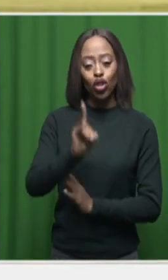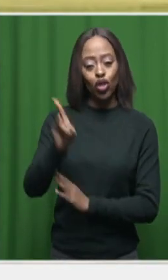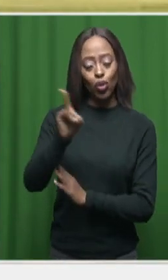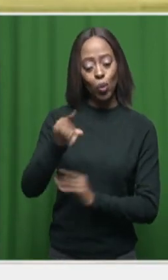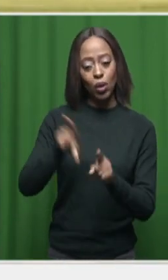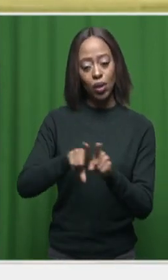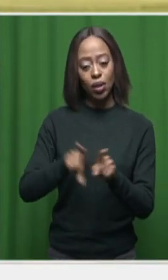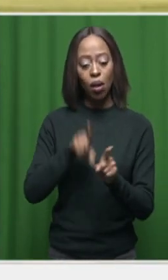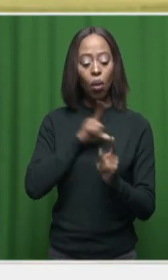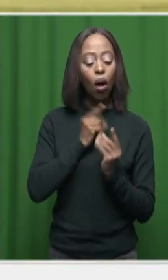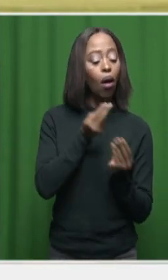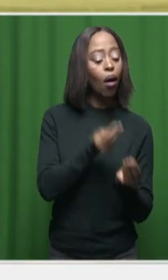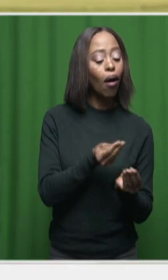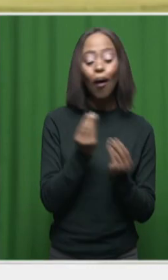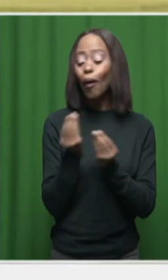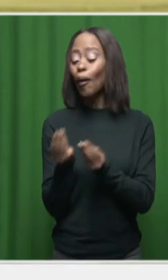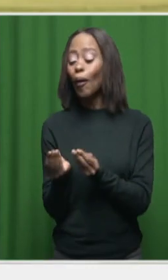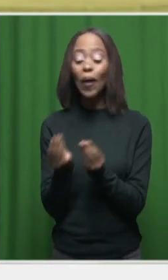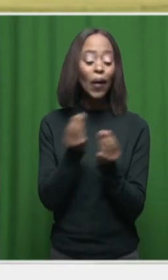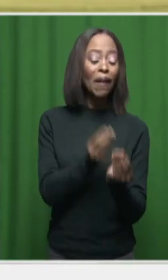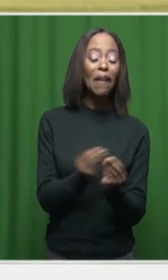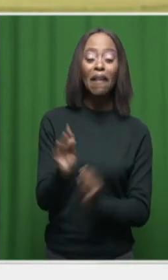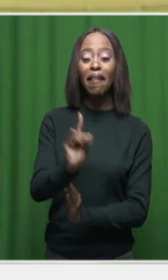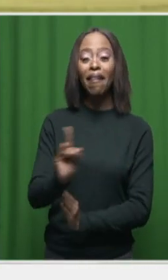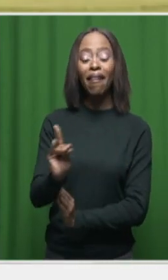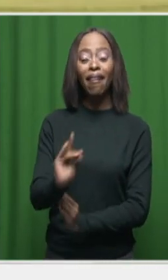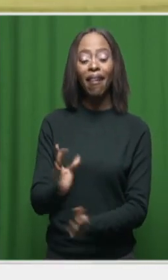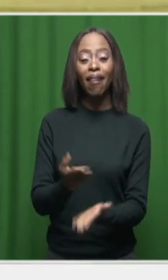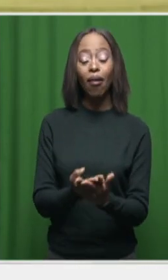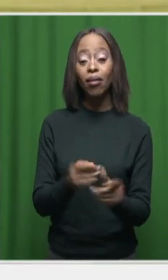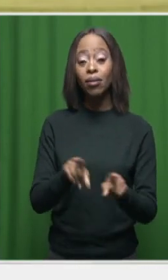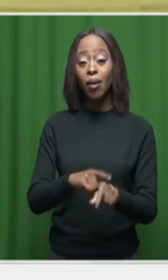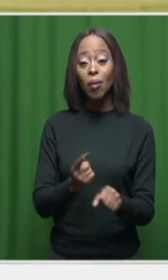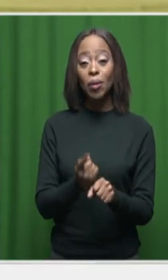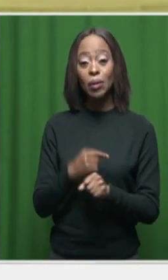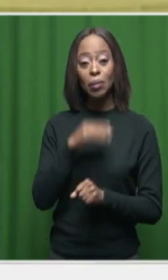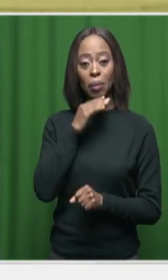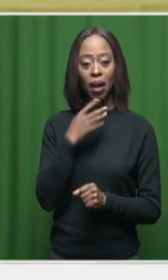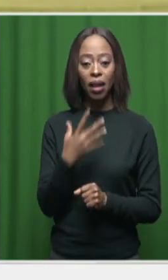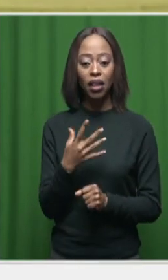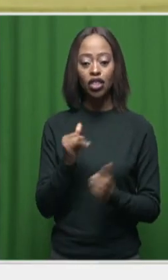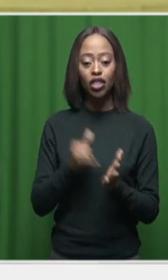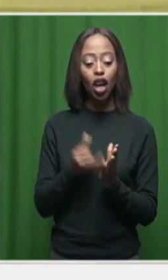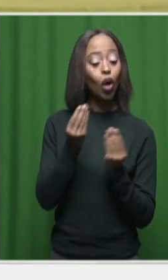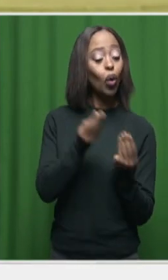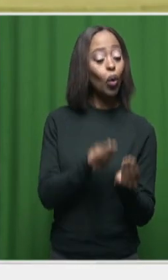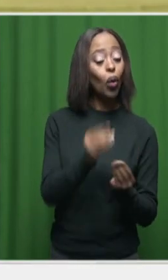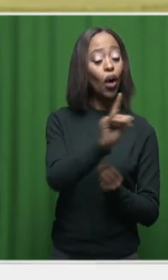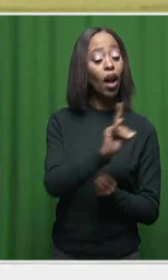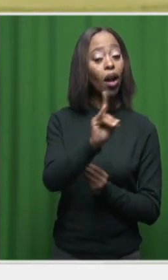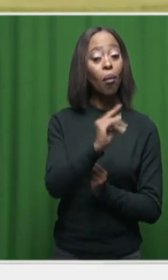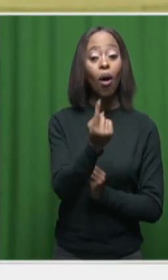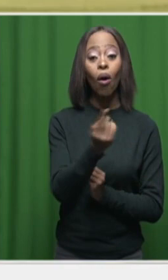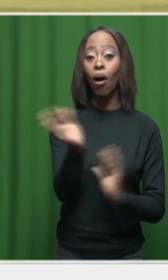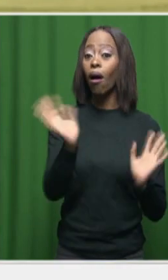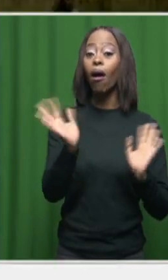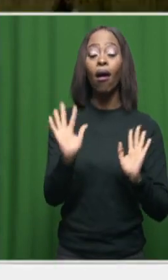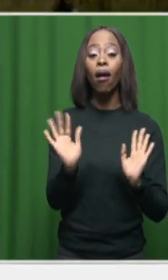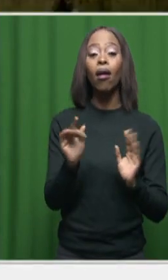also to game viewing animals. And then also we don't do looking only animals. We do